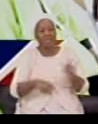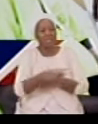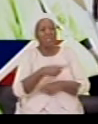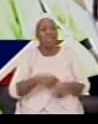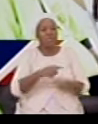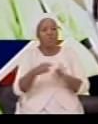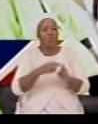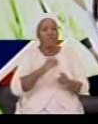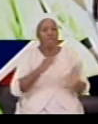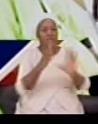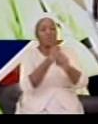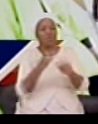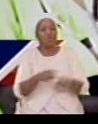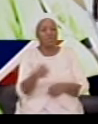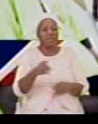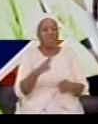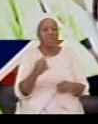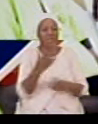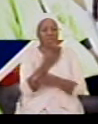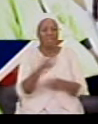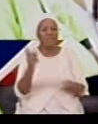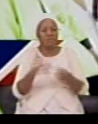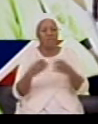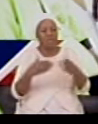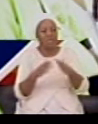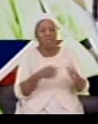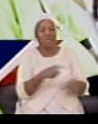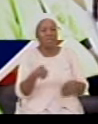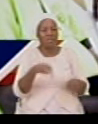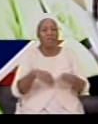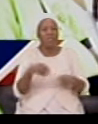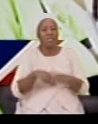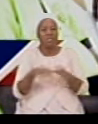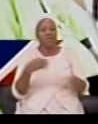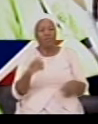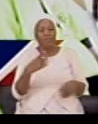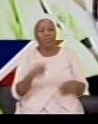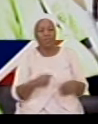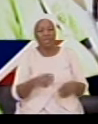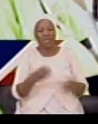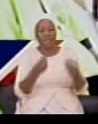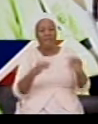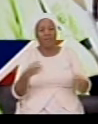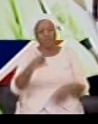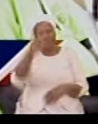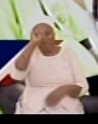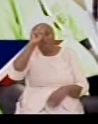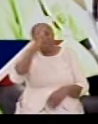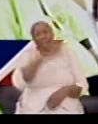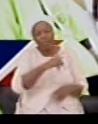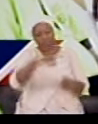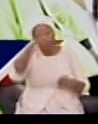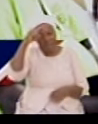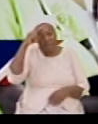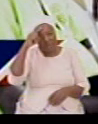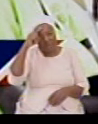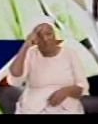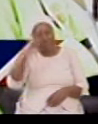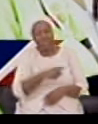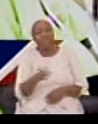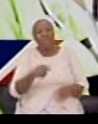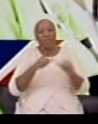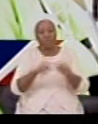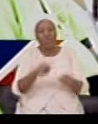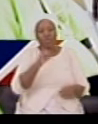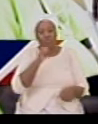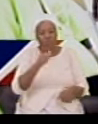of Egypt, because they continued not in my covenant and I regarded them not.